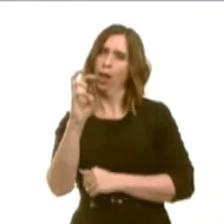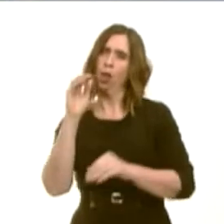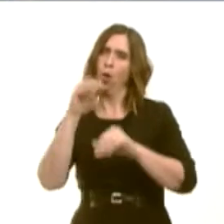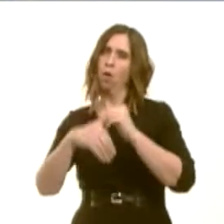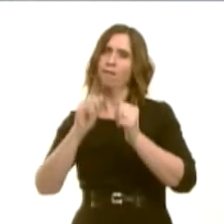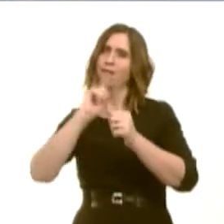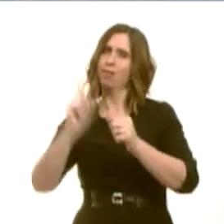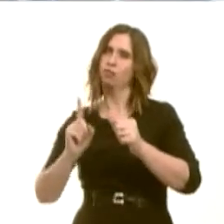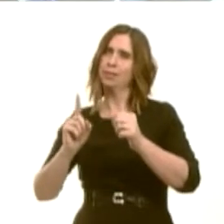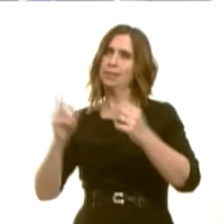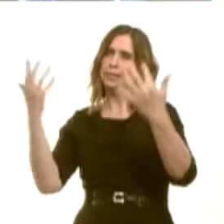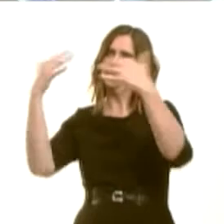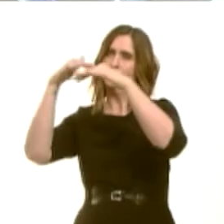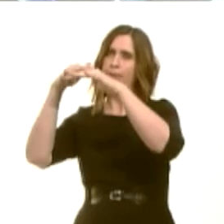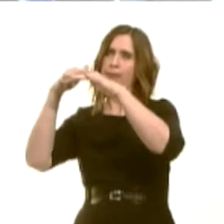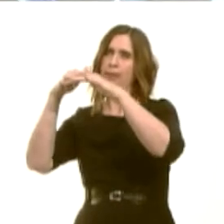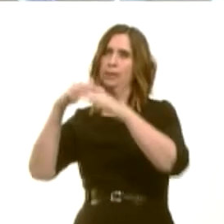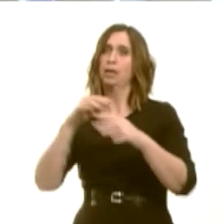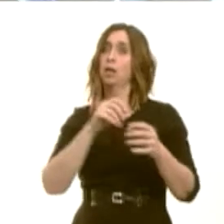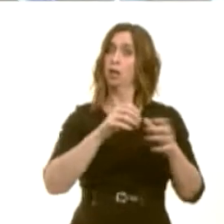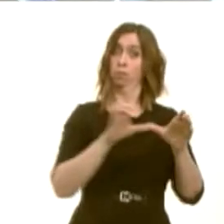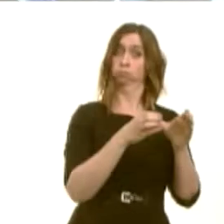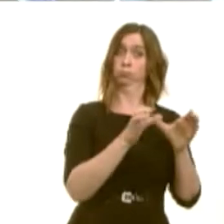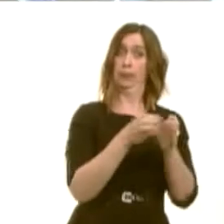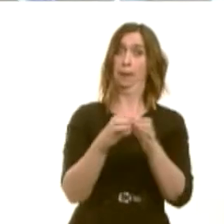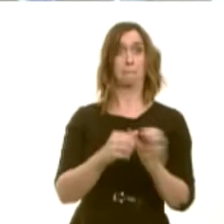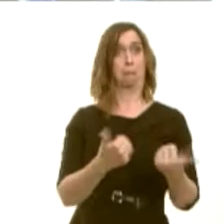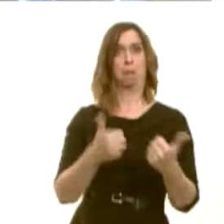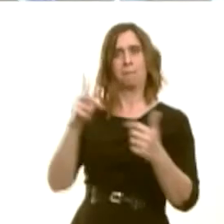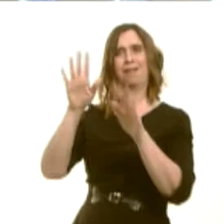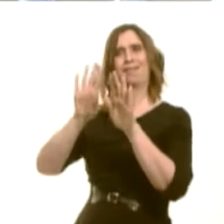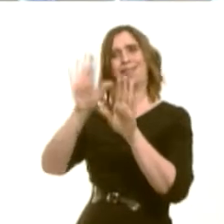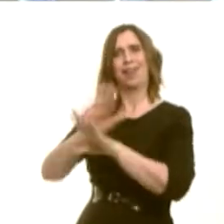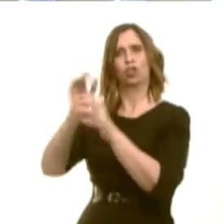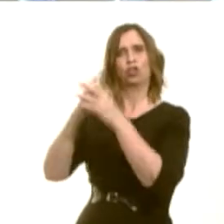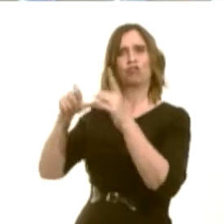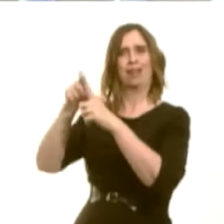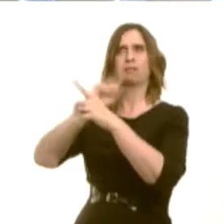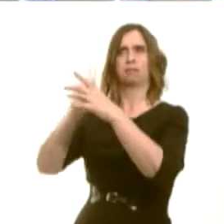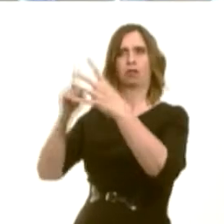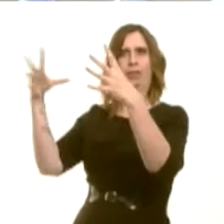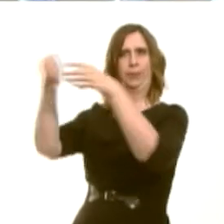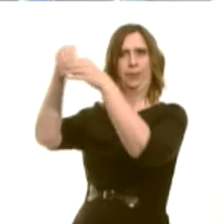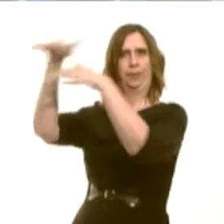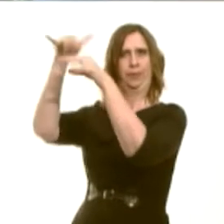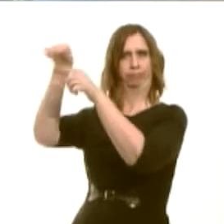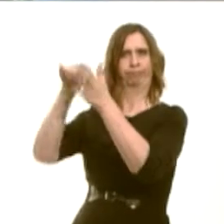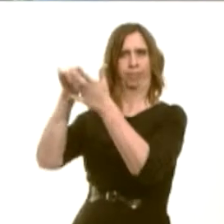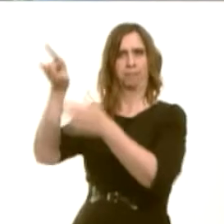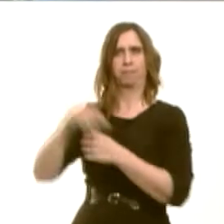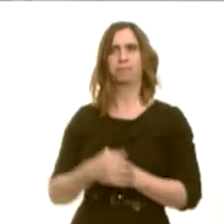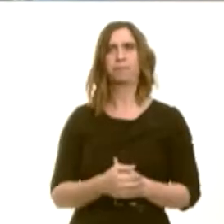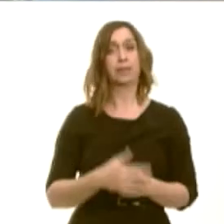national grid rather than the energy schemes themselves? Well, there are 3 issues. Firstly, powers